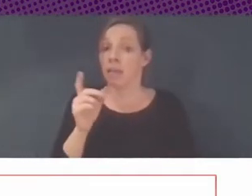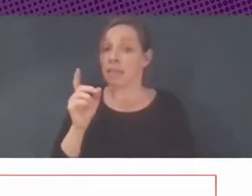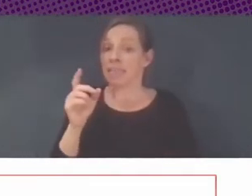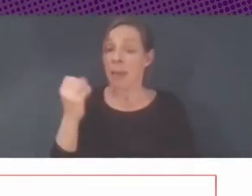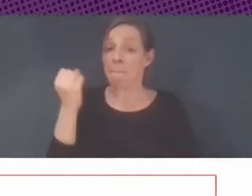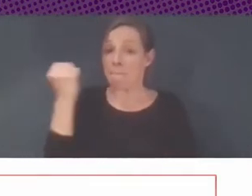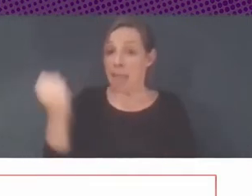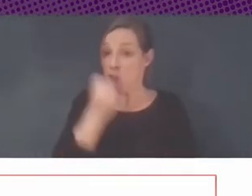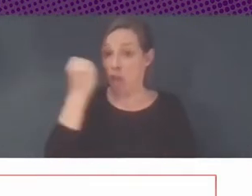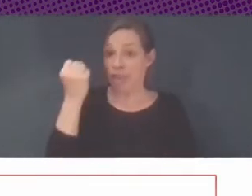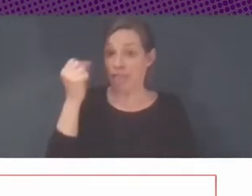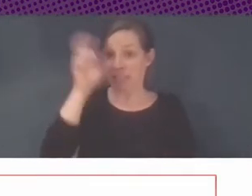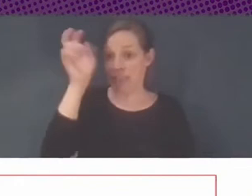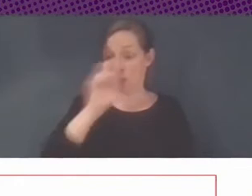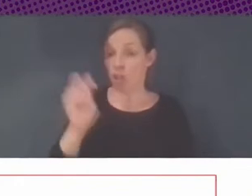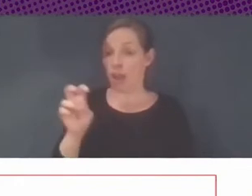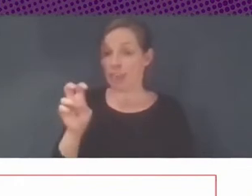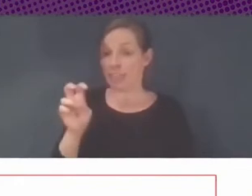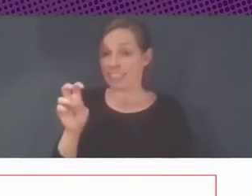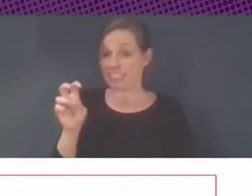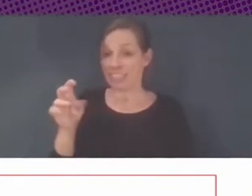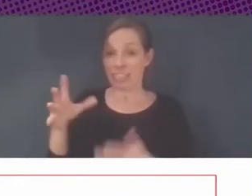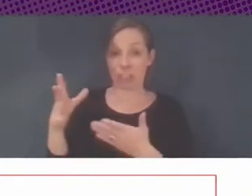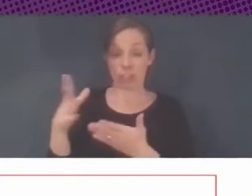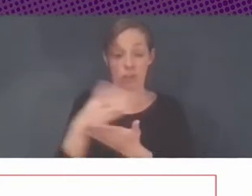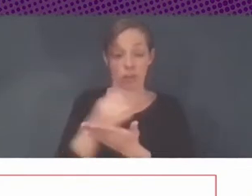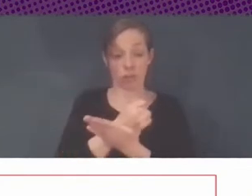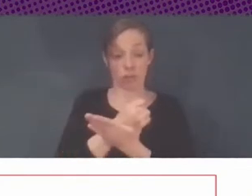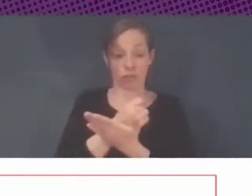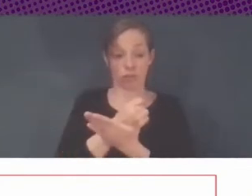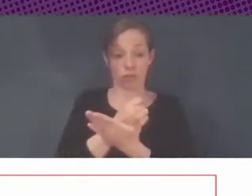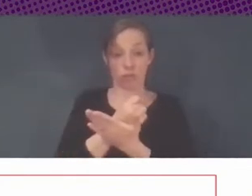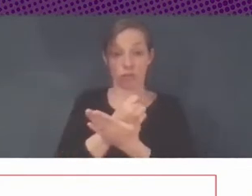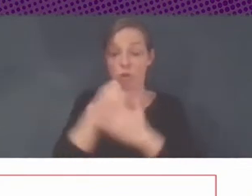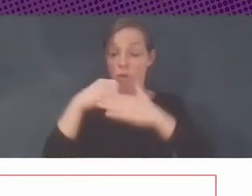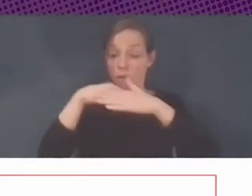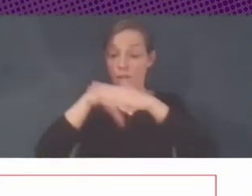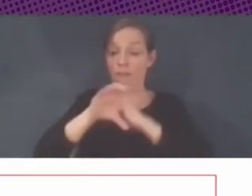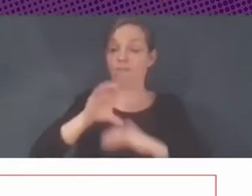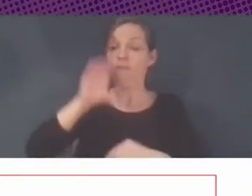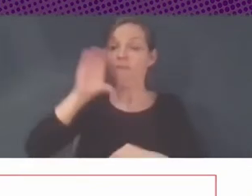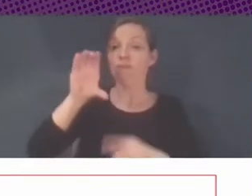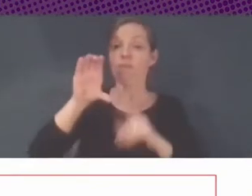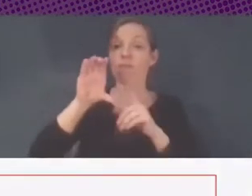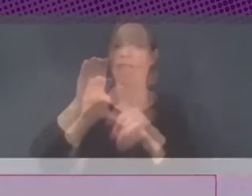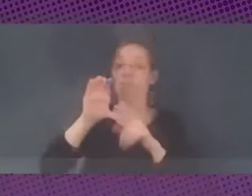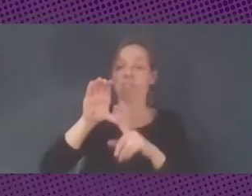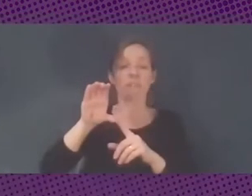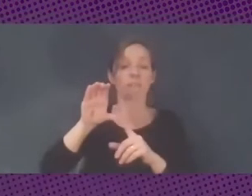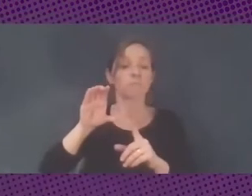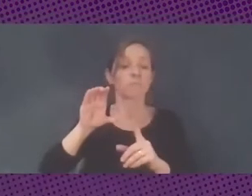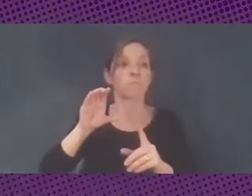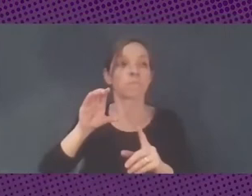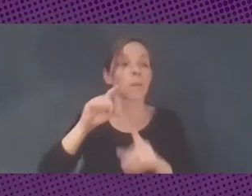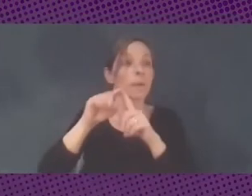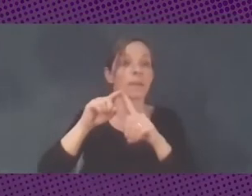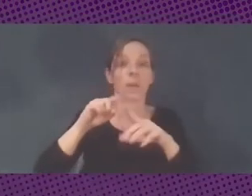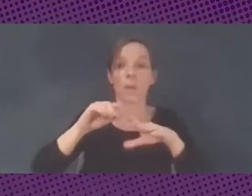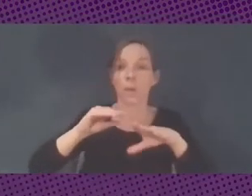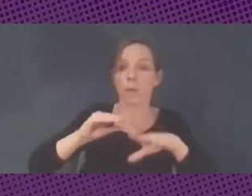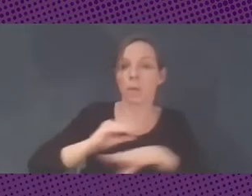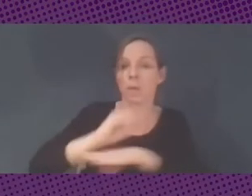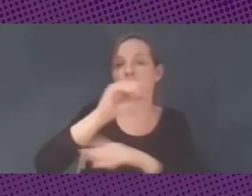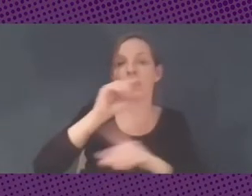directed towards investments in the Sustainable Development Goals in the Global South, right?